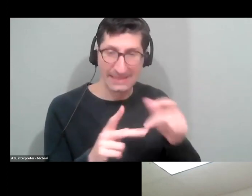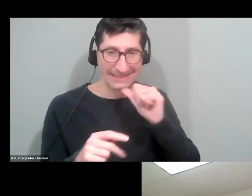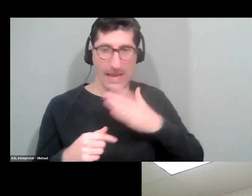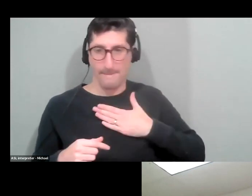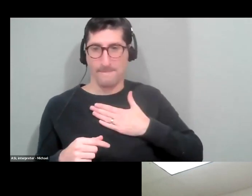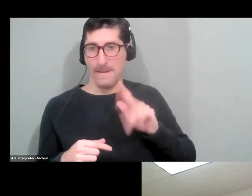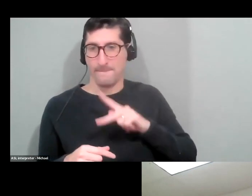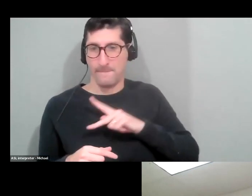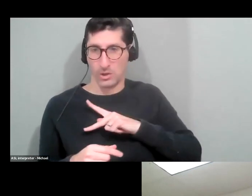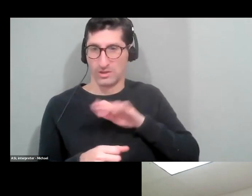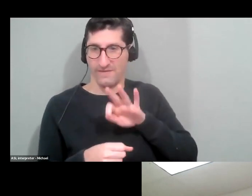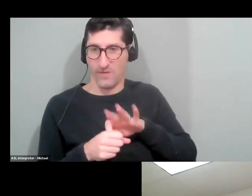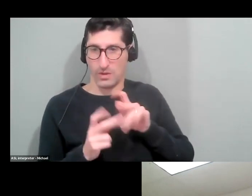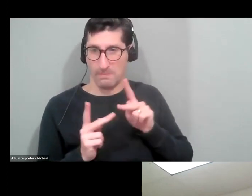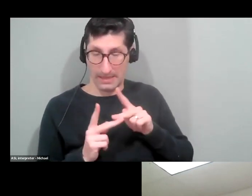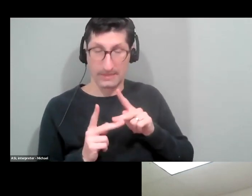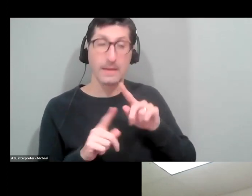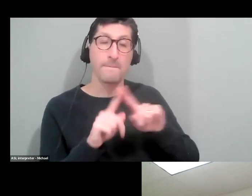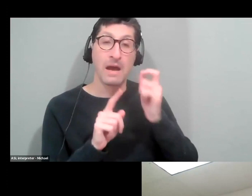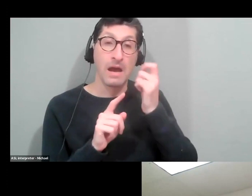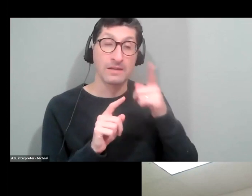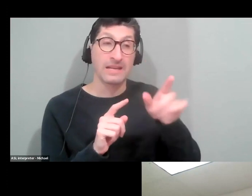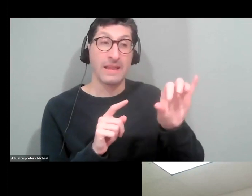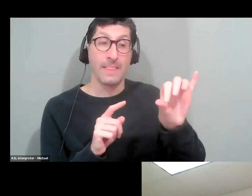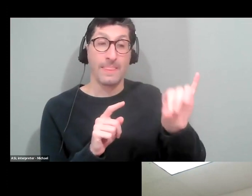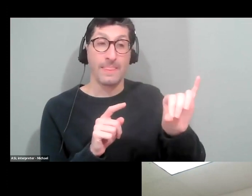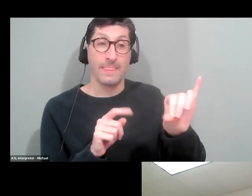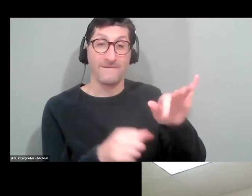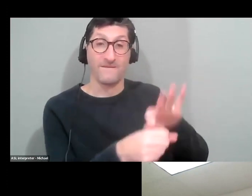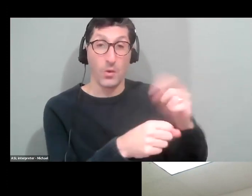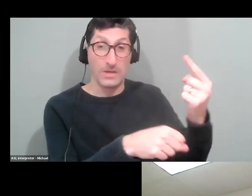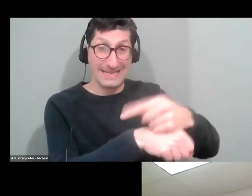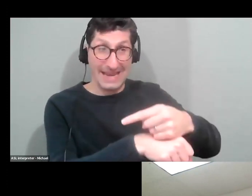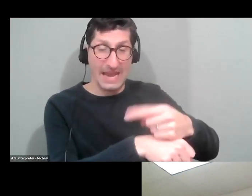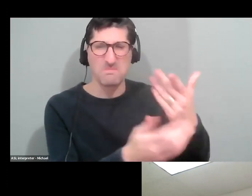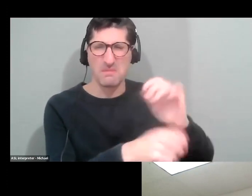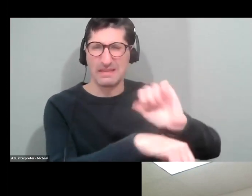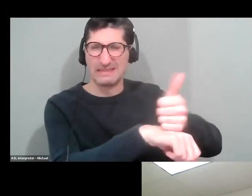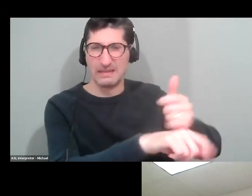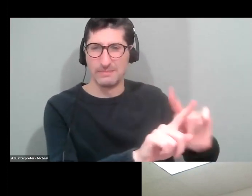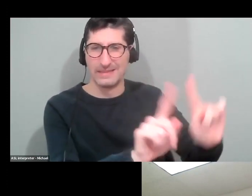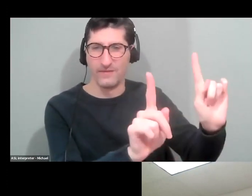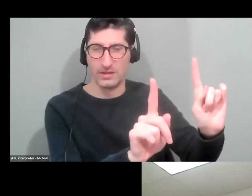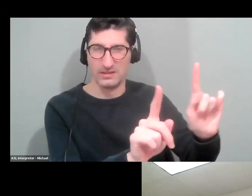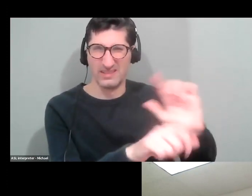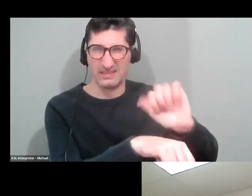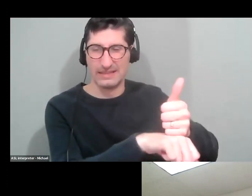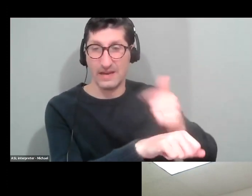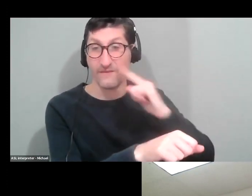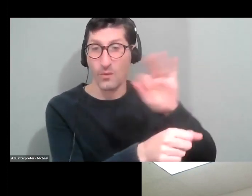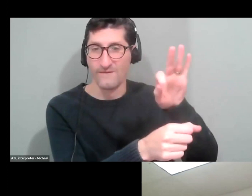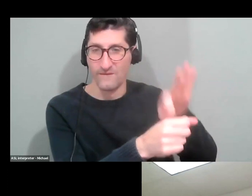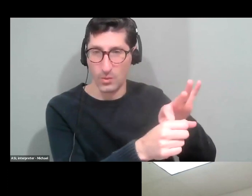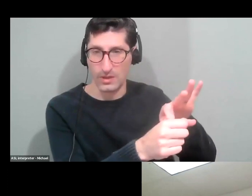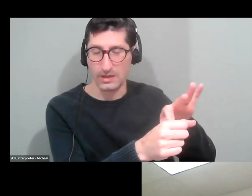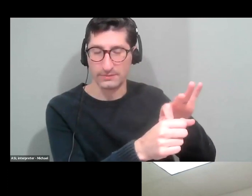Is that obviously it's going to be set up on that particular day for voting, and a lot of what you're going to be looking for